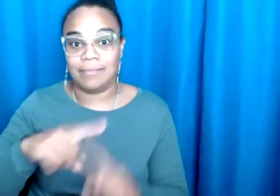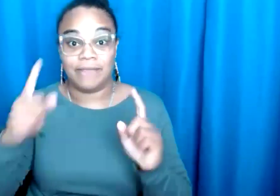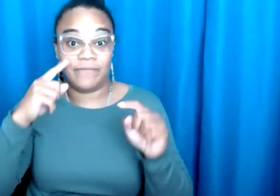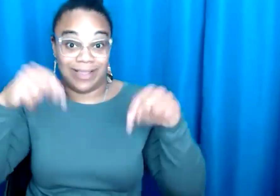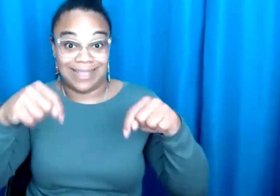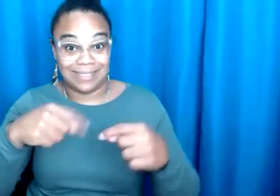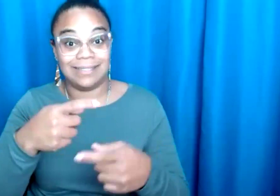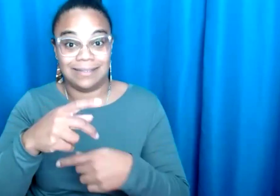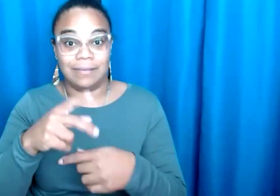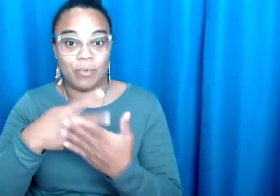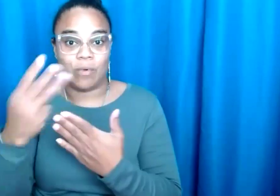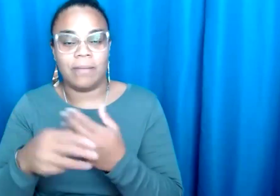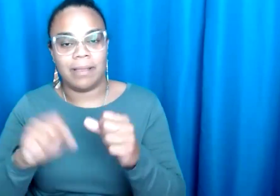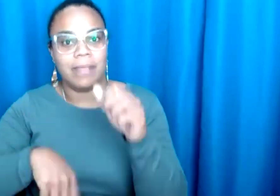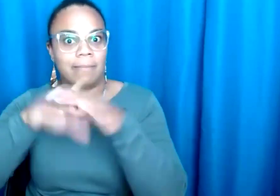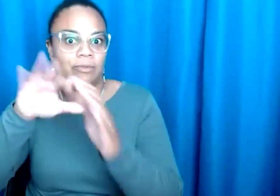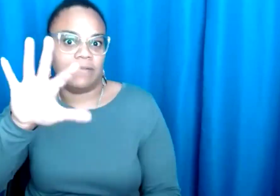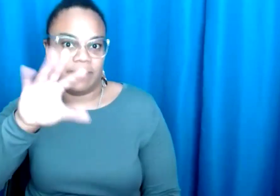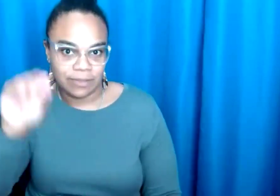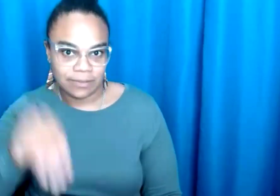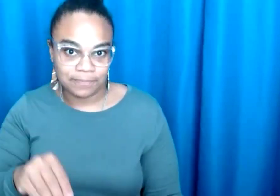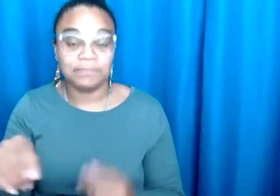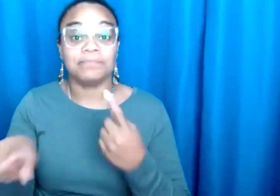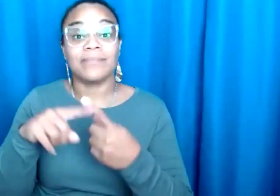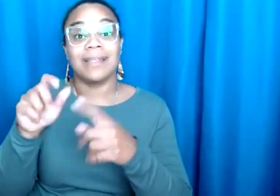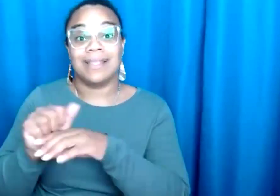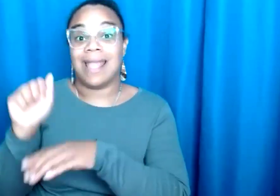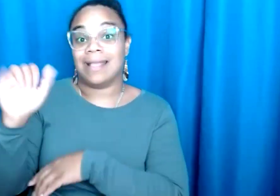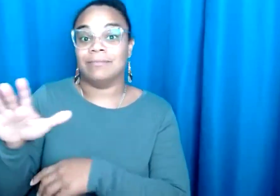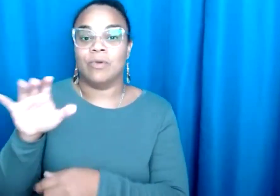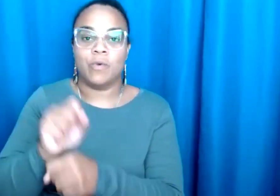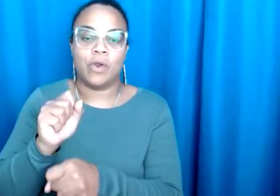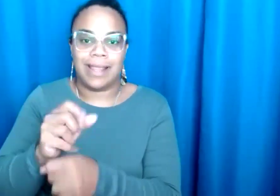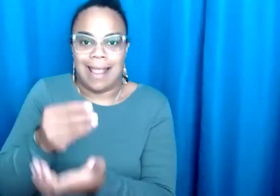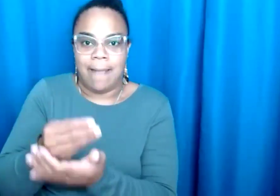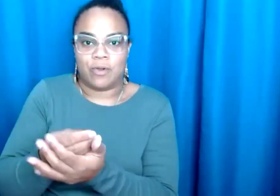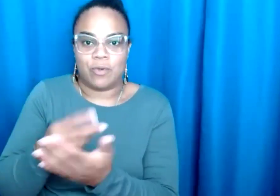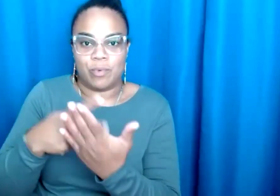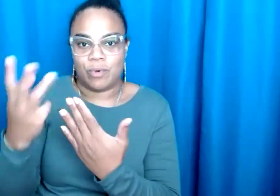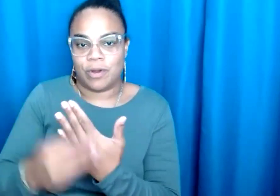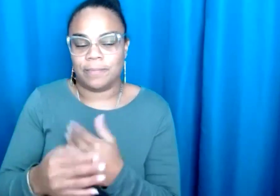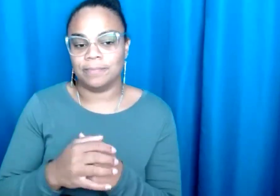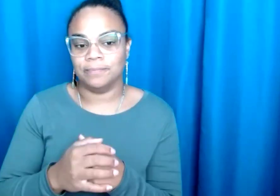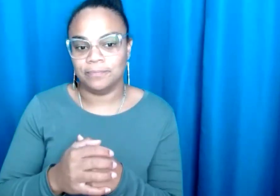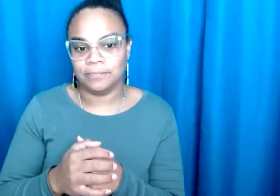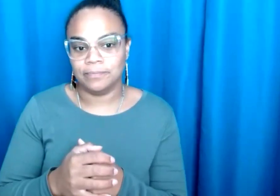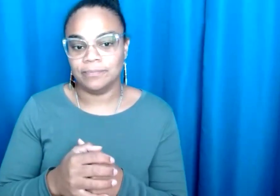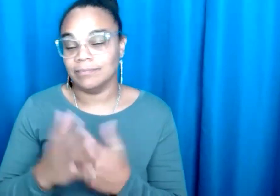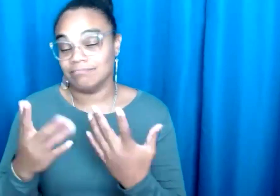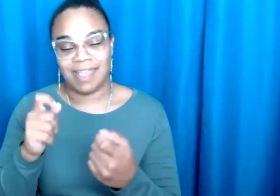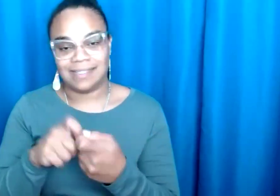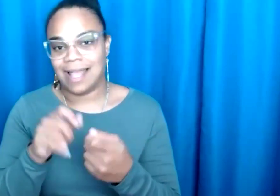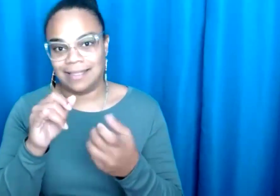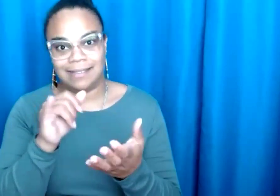90%. Then we have the Export Working Capital Program, right? And the export, it's exactly what it says